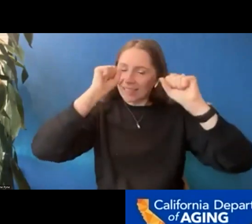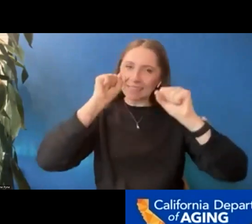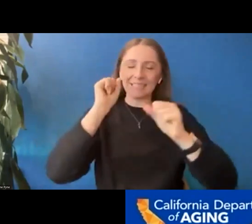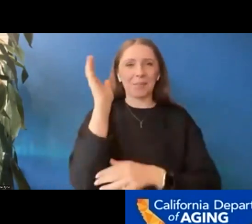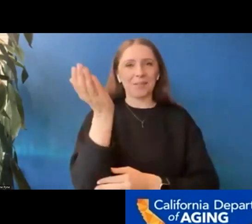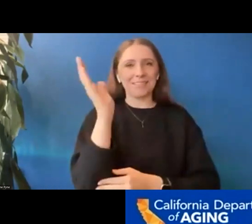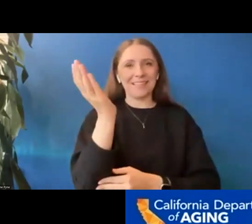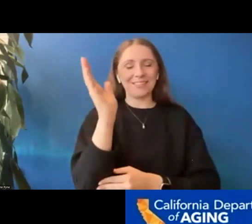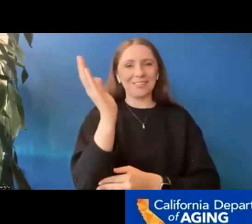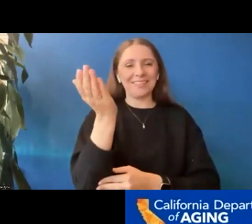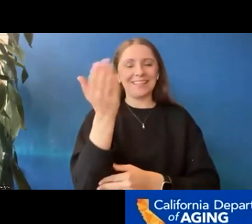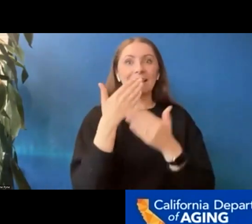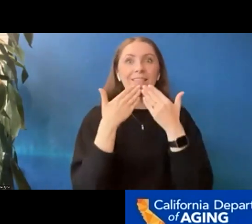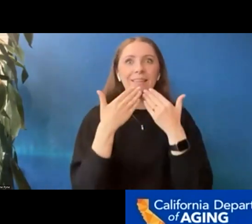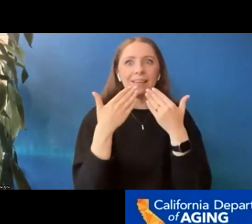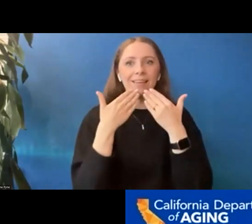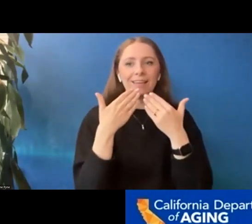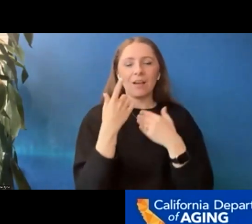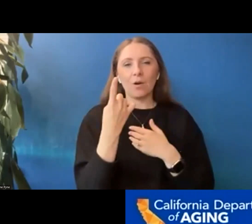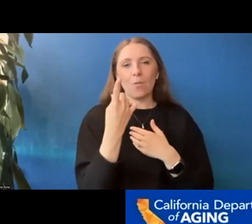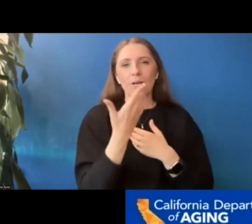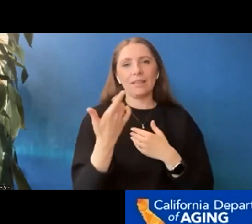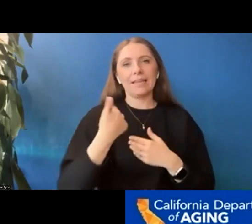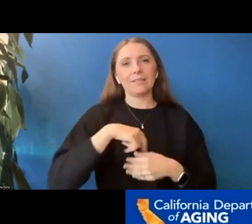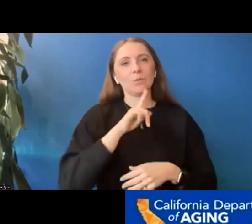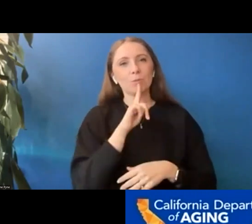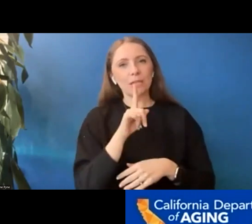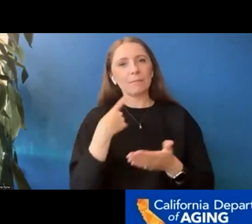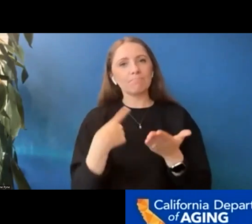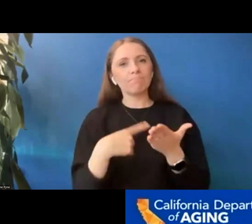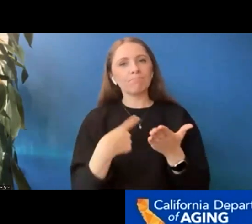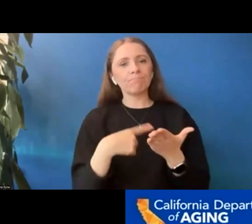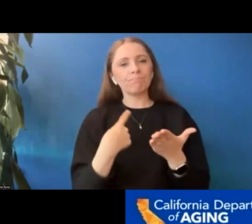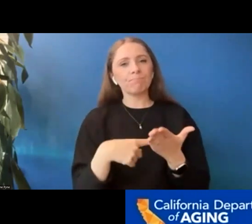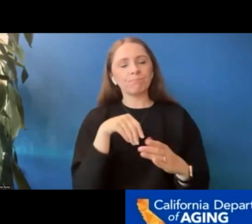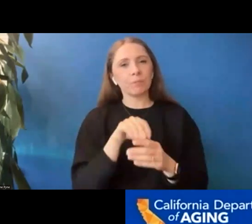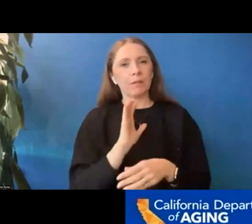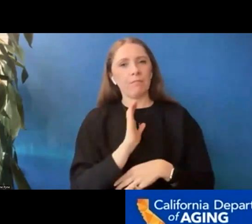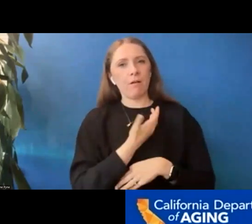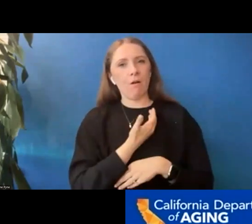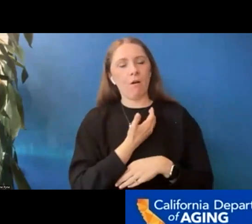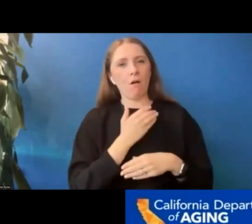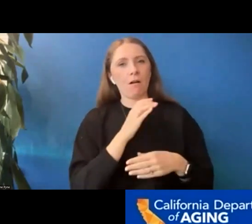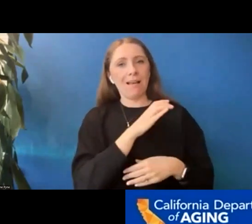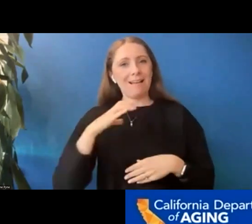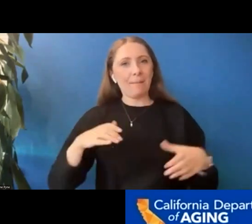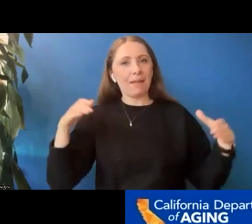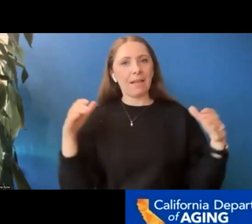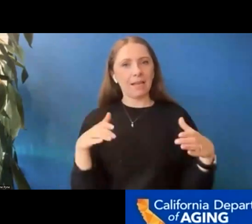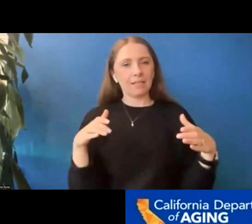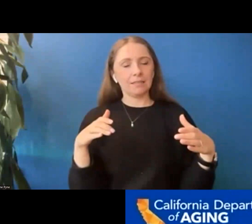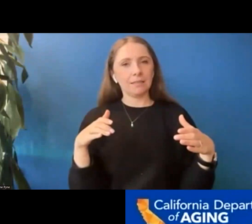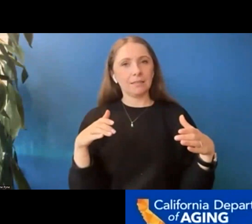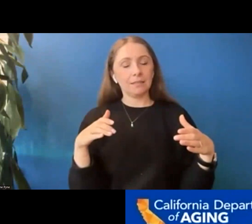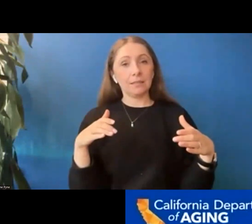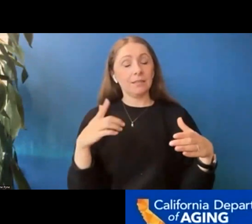And, one of the things, we've really been talking about in our committee is that we